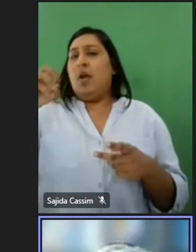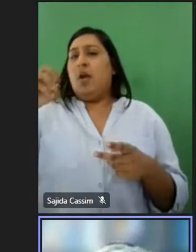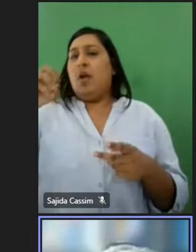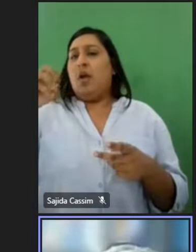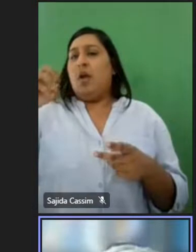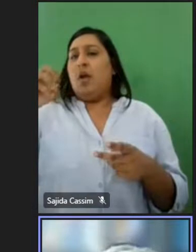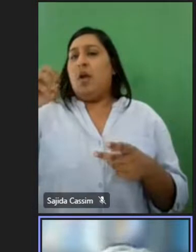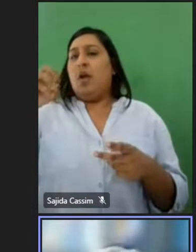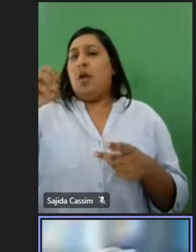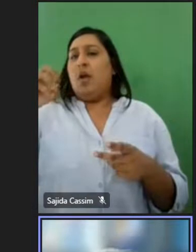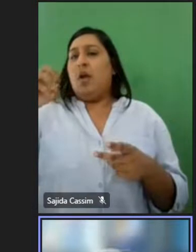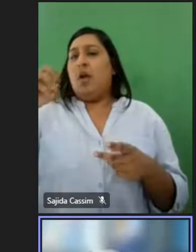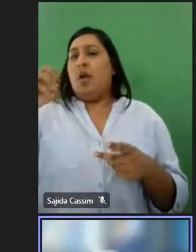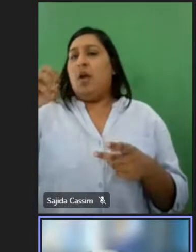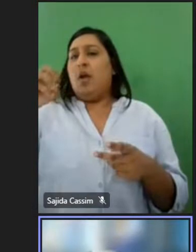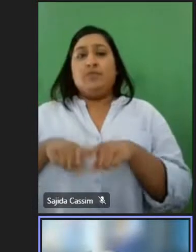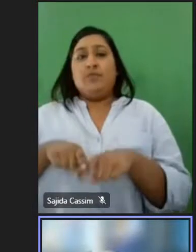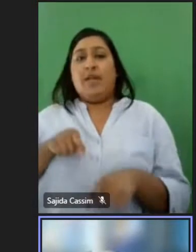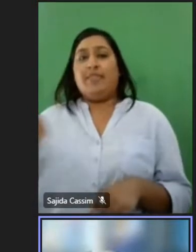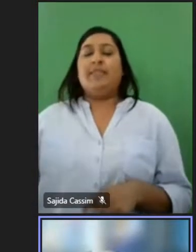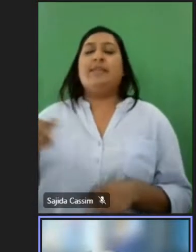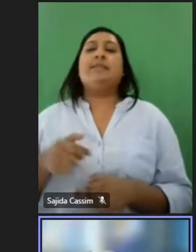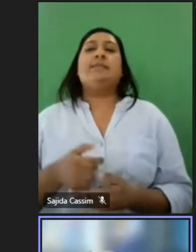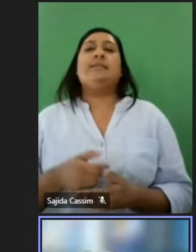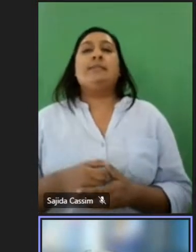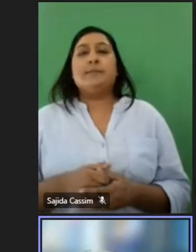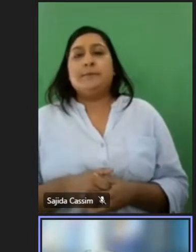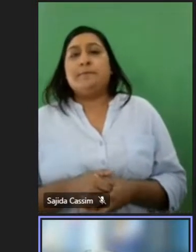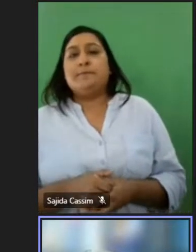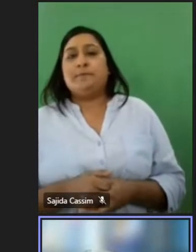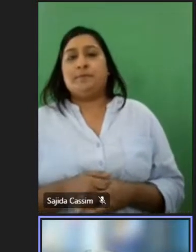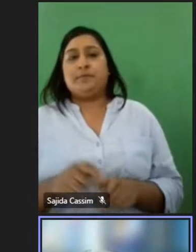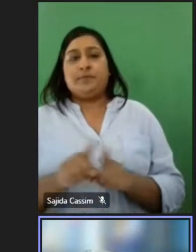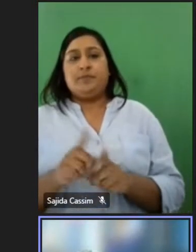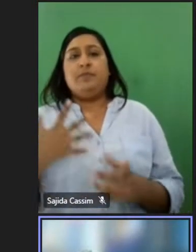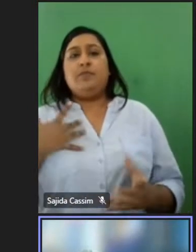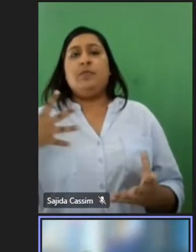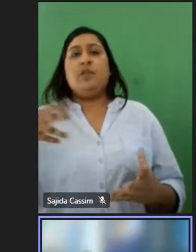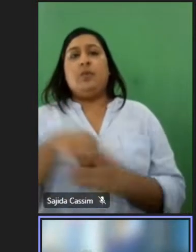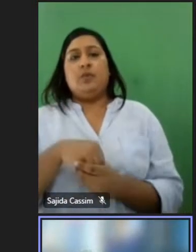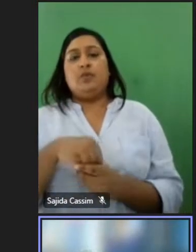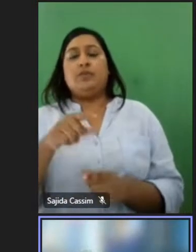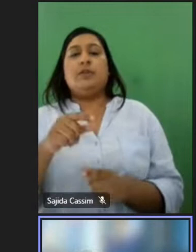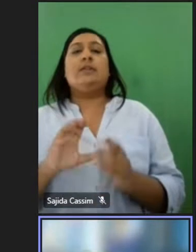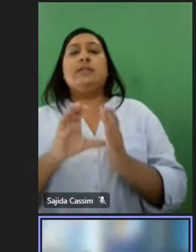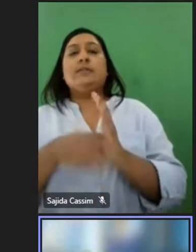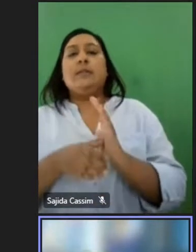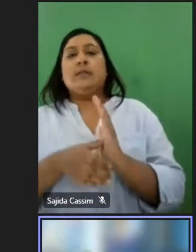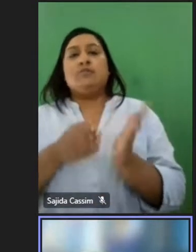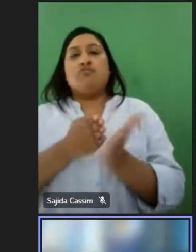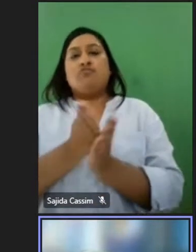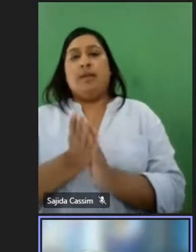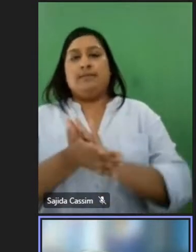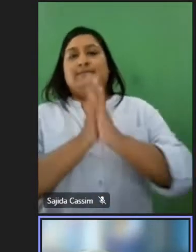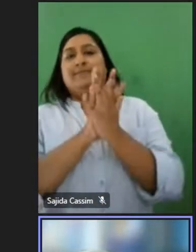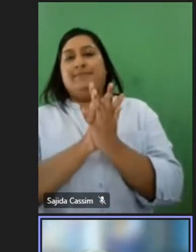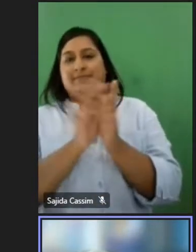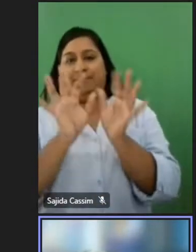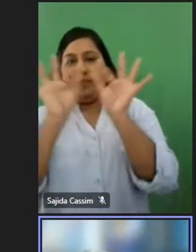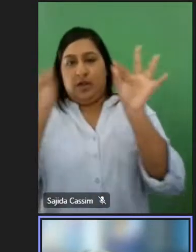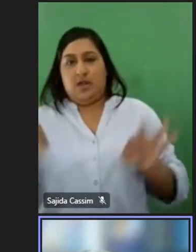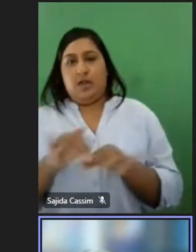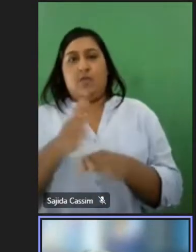So in conclusion, the Disability Rights Disaster Framework is far from complete, and this needs to be completed